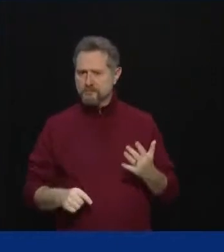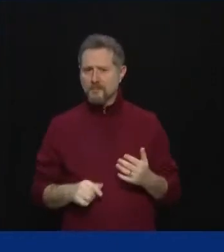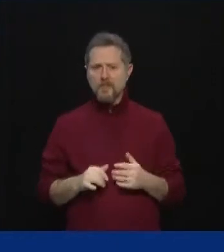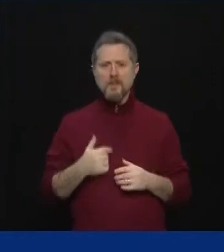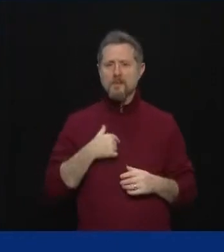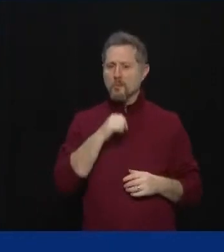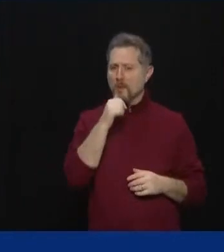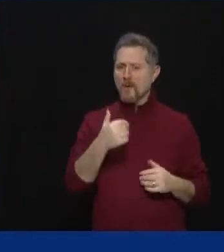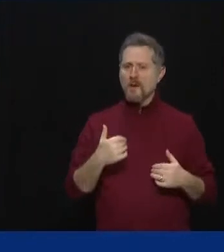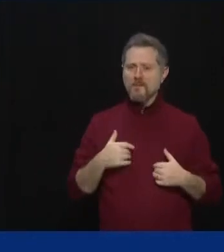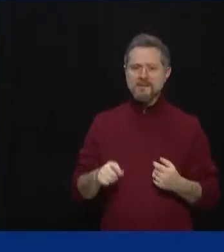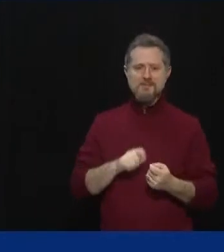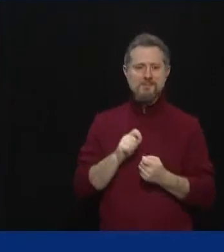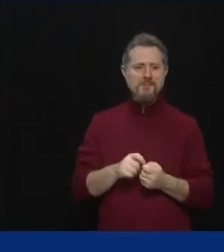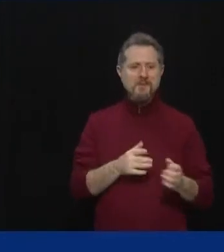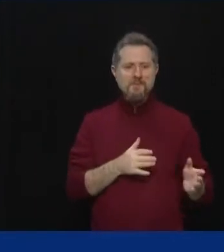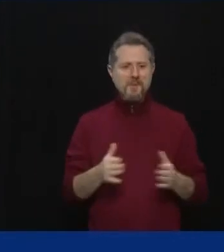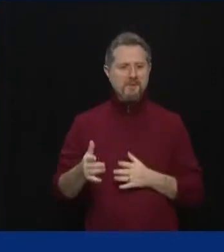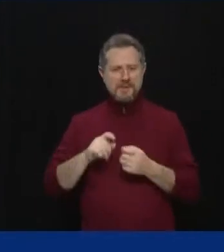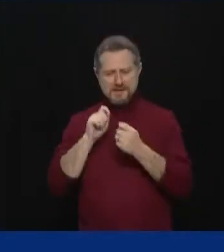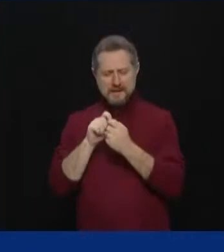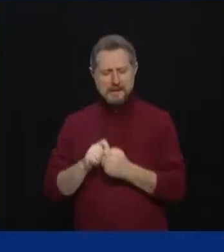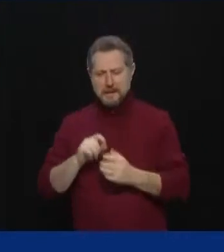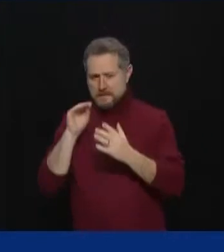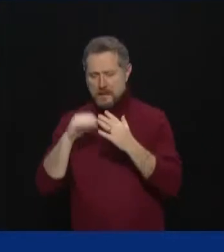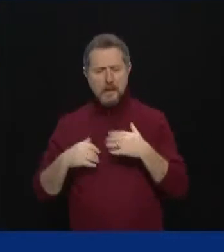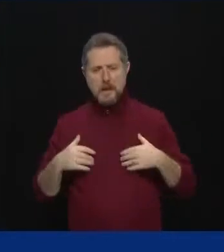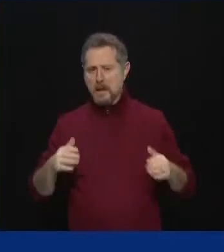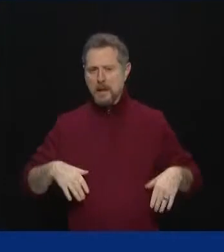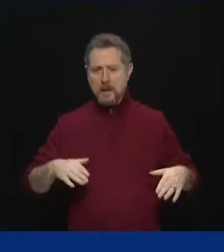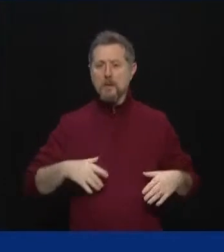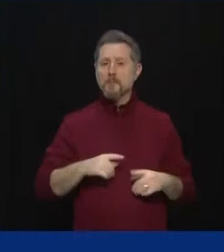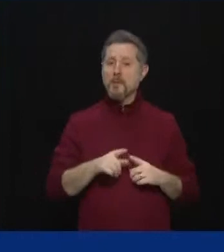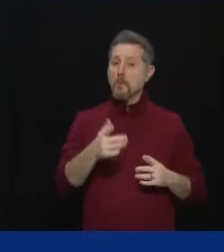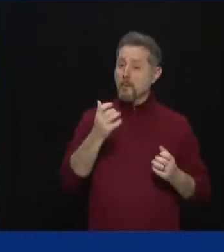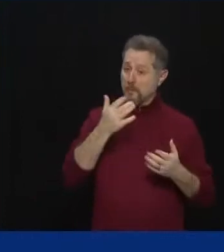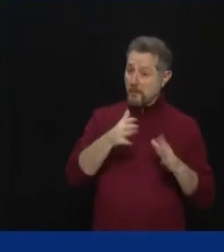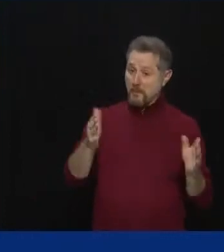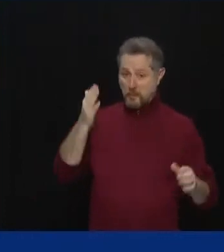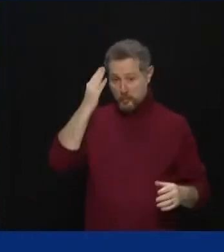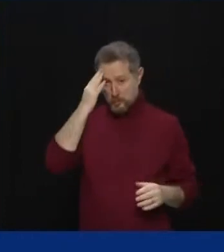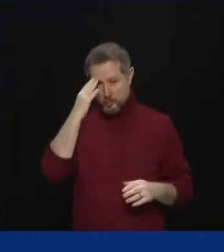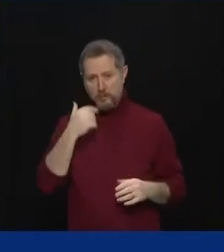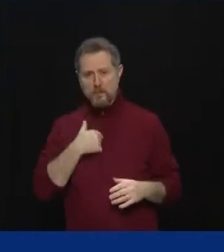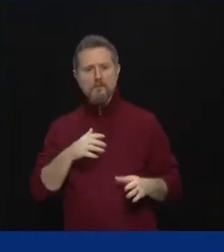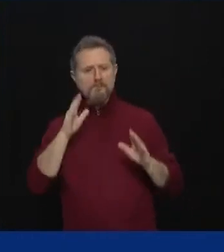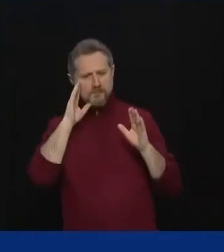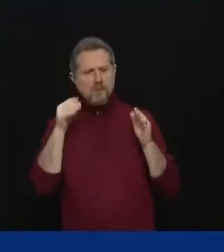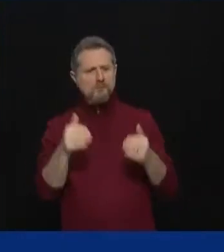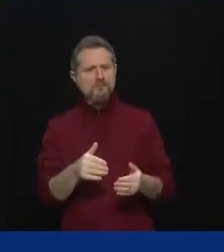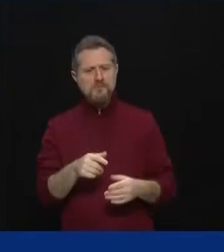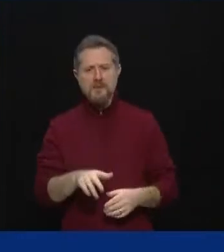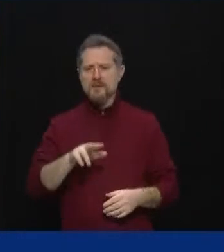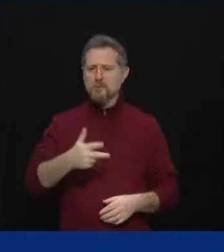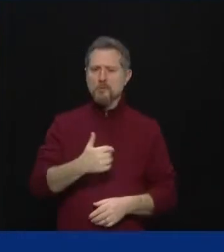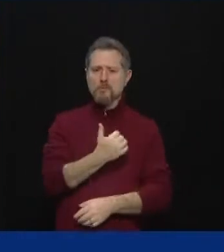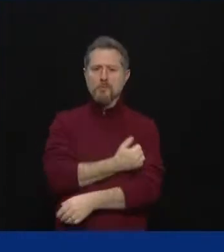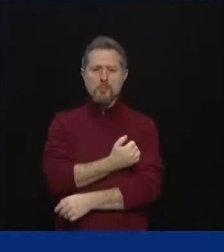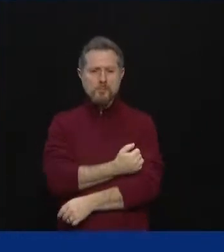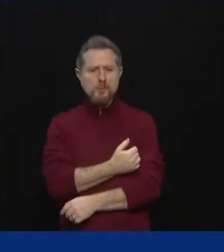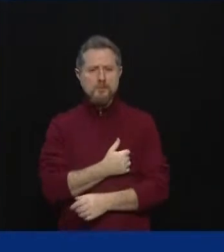plan, but I just want you and the public to know that we're focused on boosters and